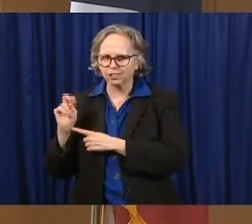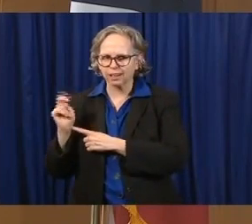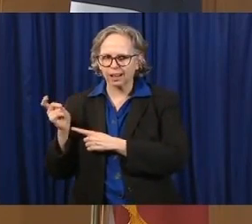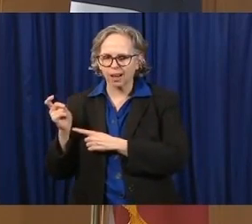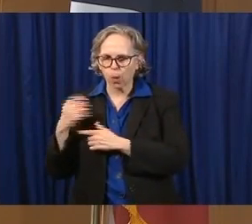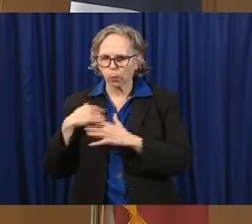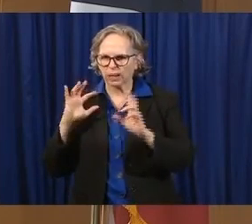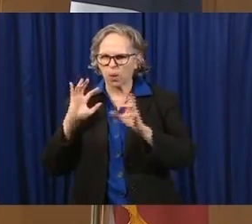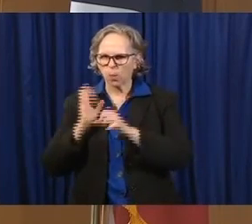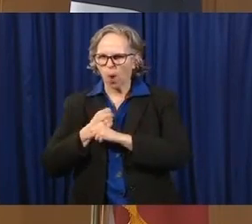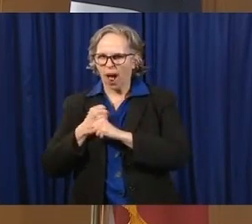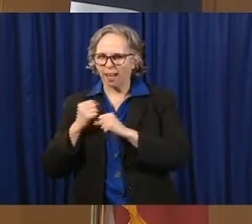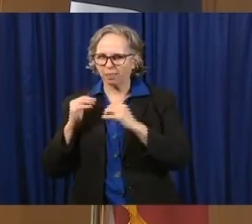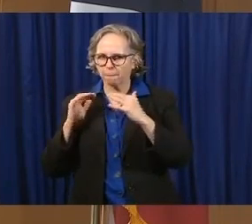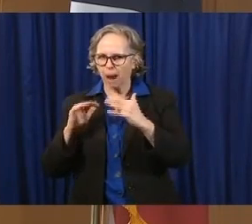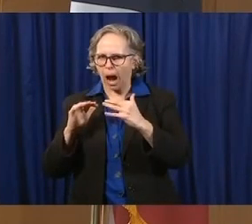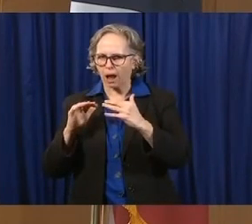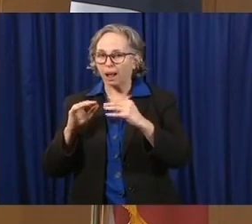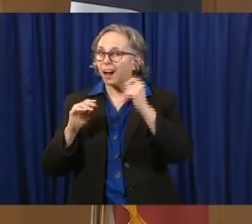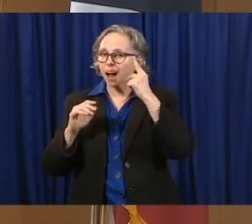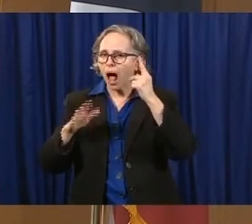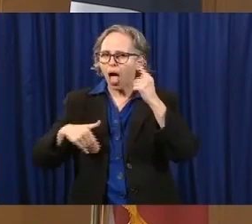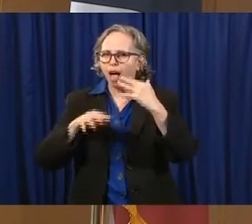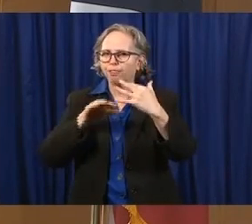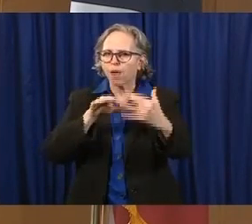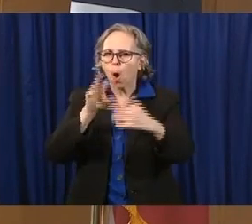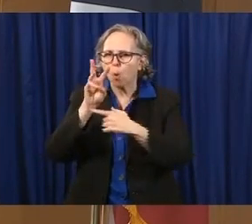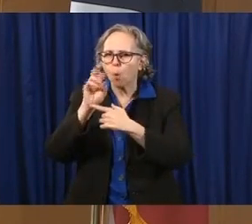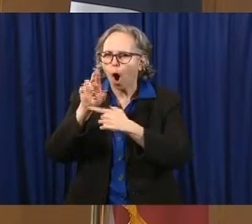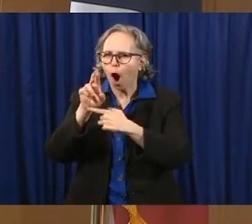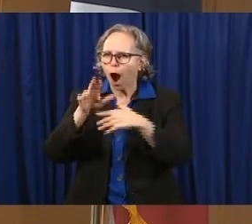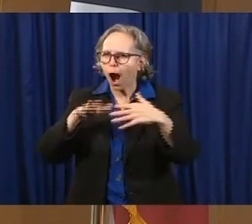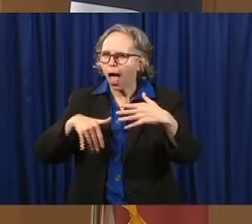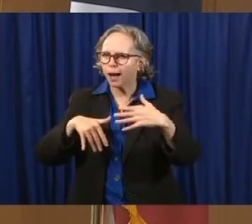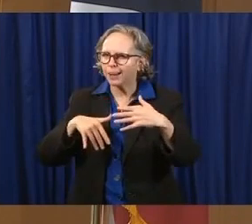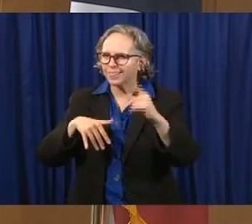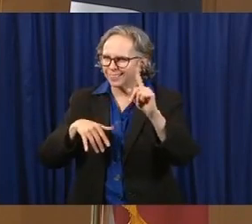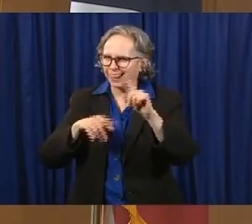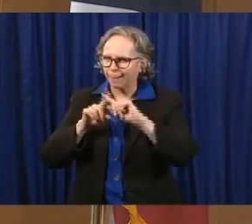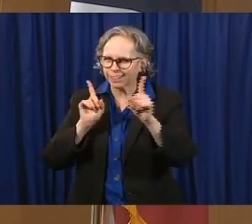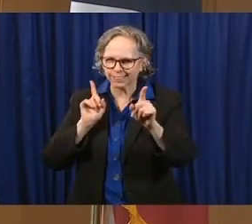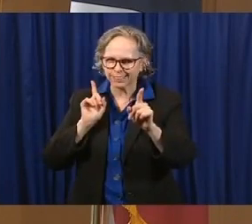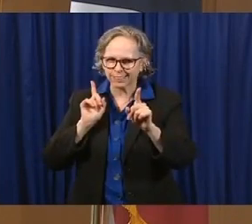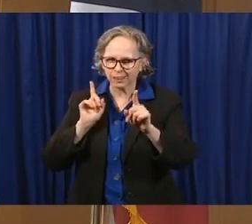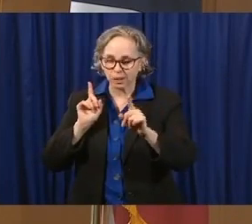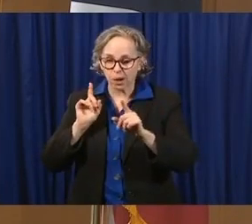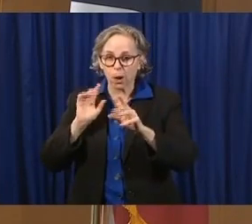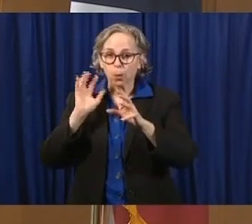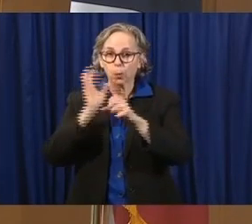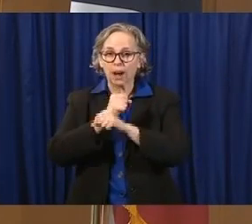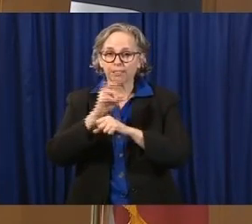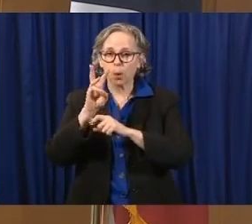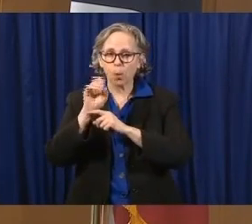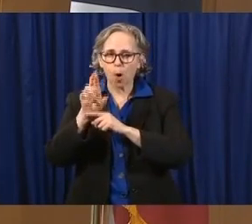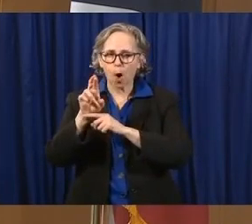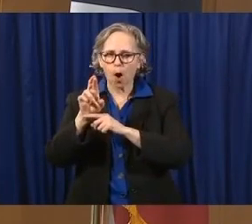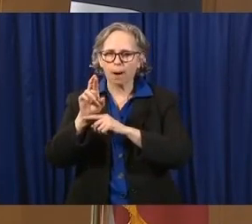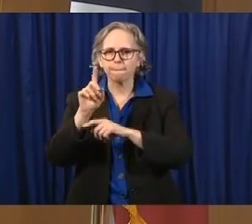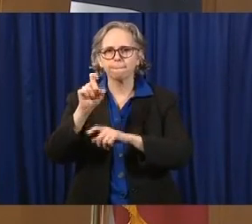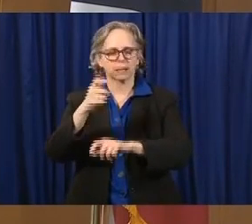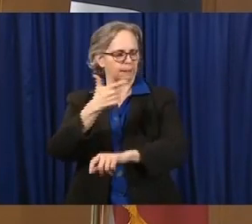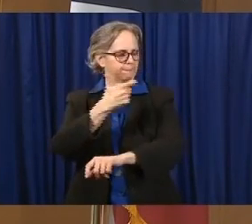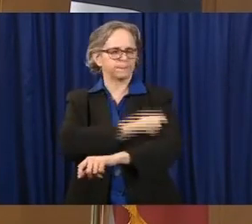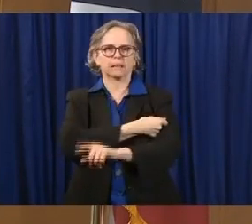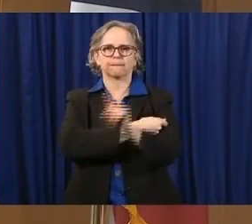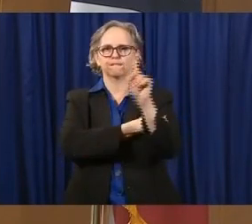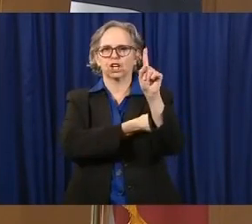for at least until we get a vaccine. So I think the answer to the question is people have to be very,